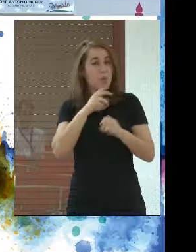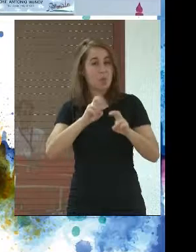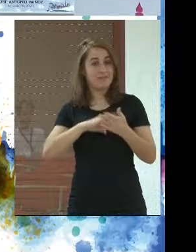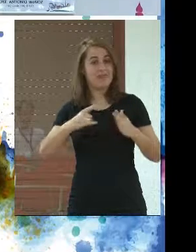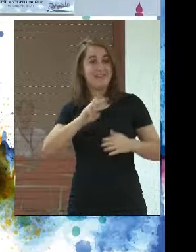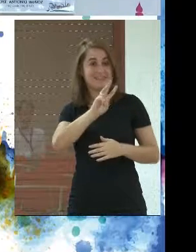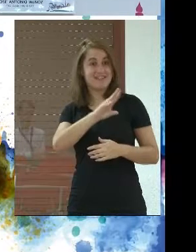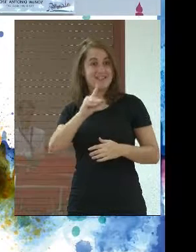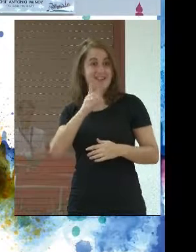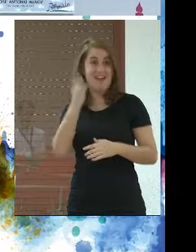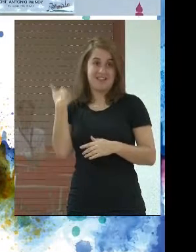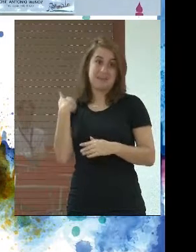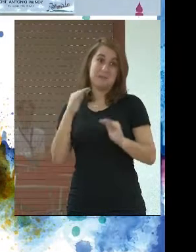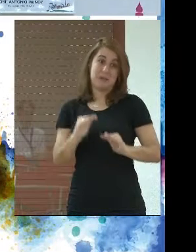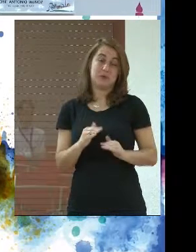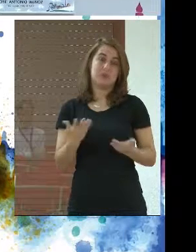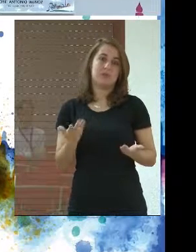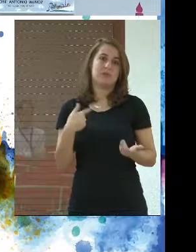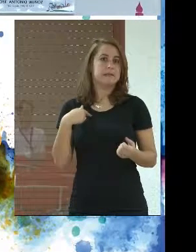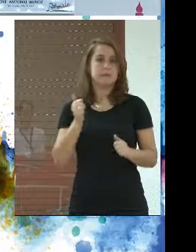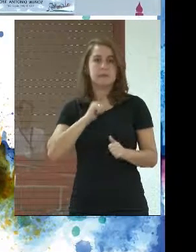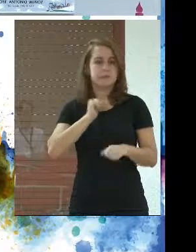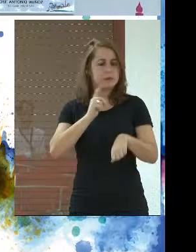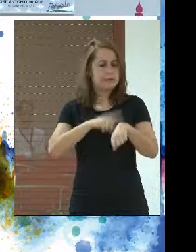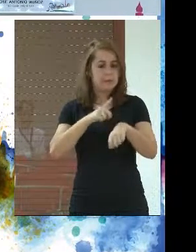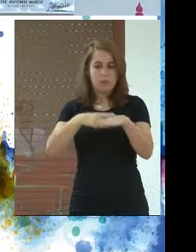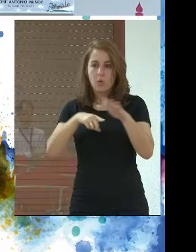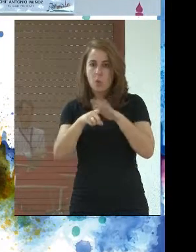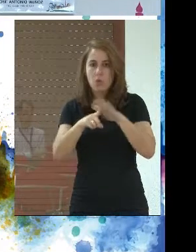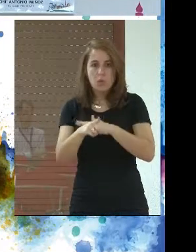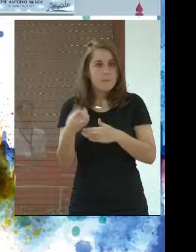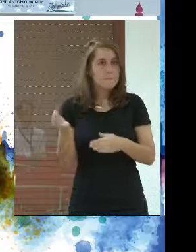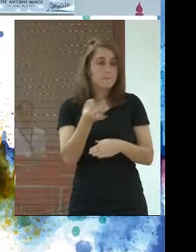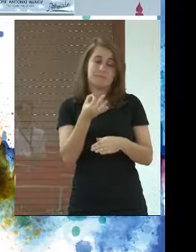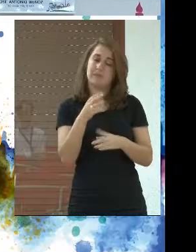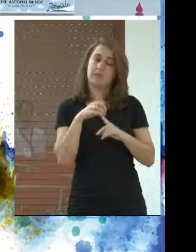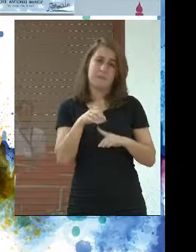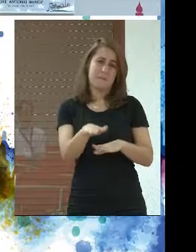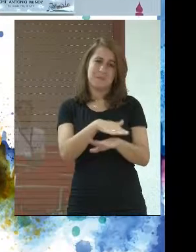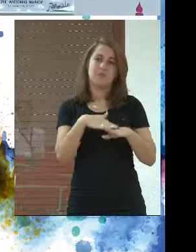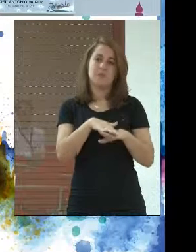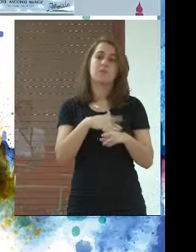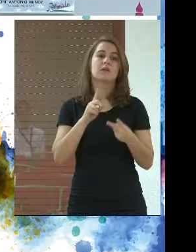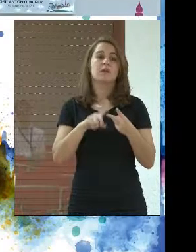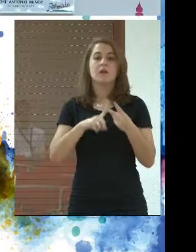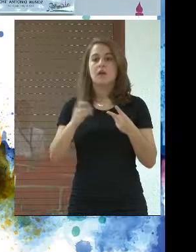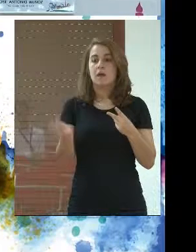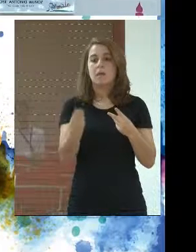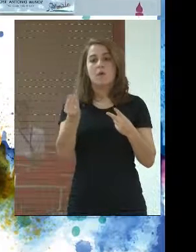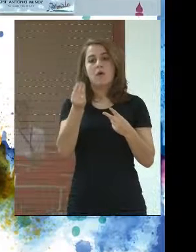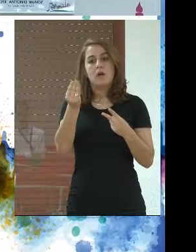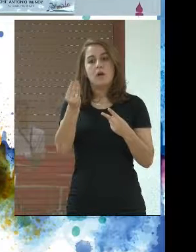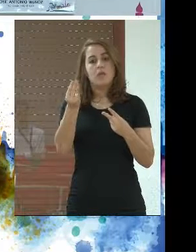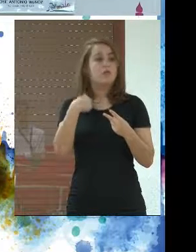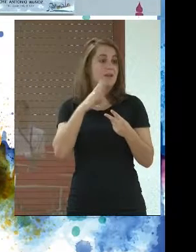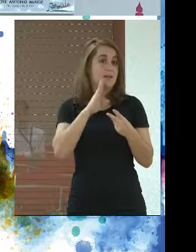efficacious with the new 3D technology compared to what we were before. We have optimized the implementation time. We've